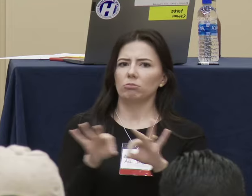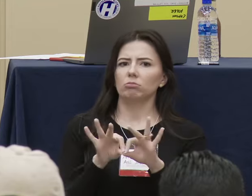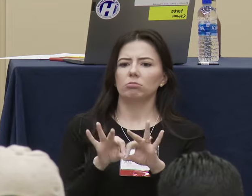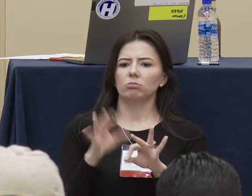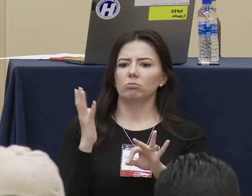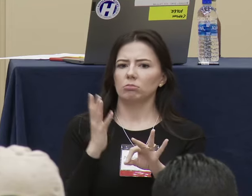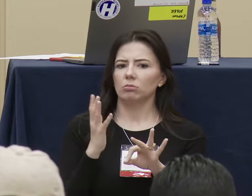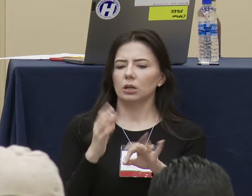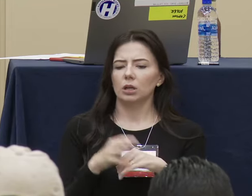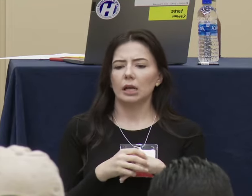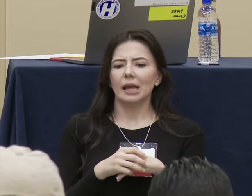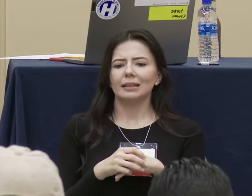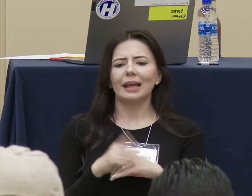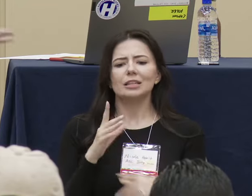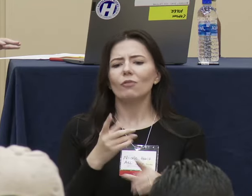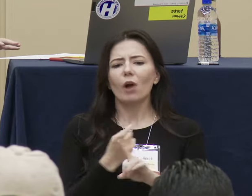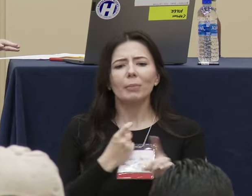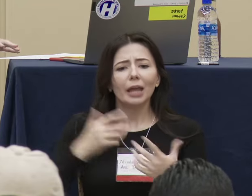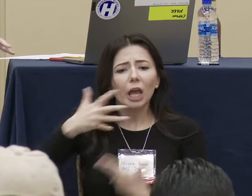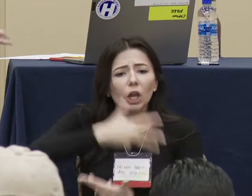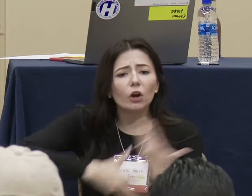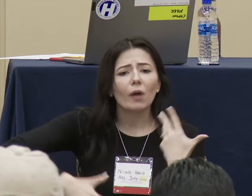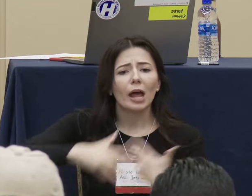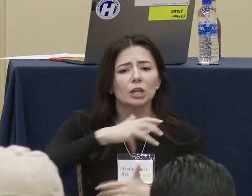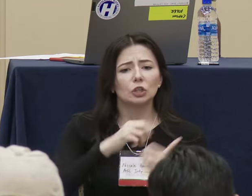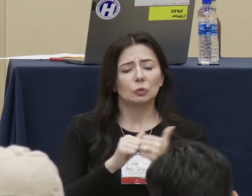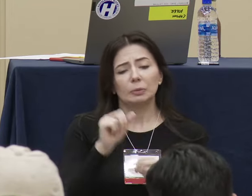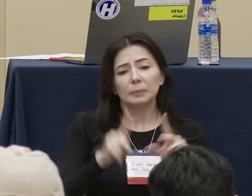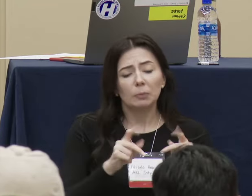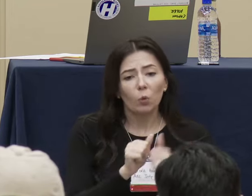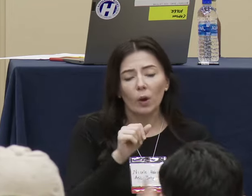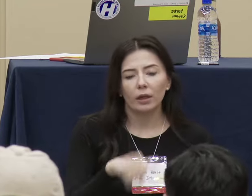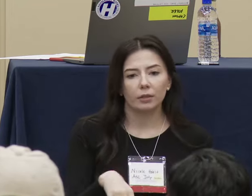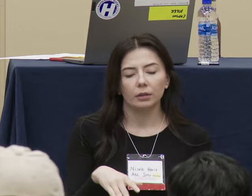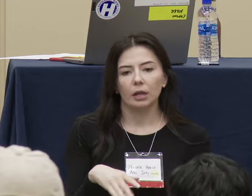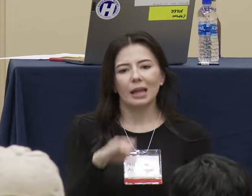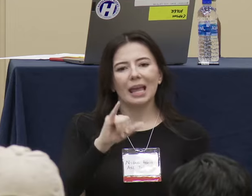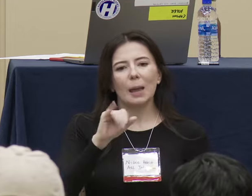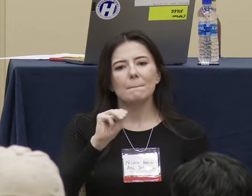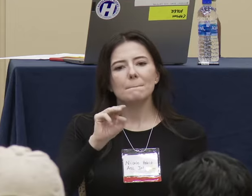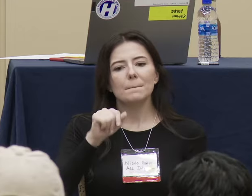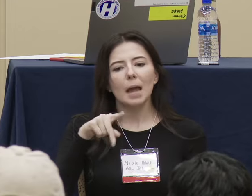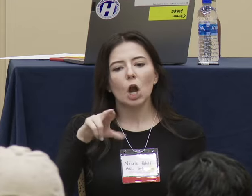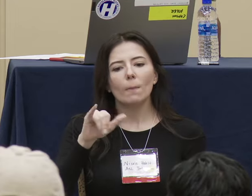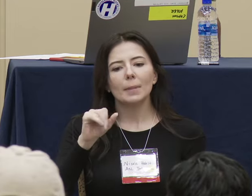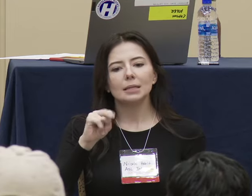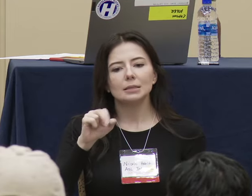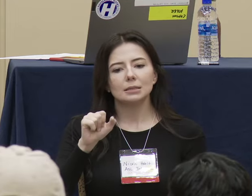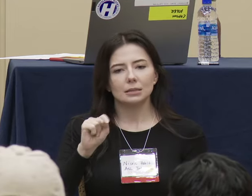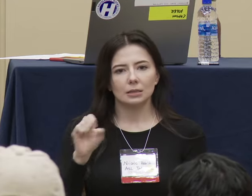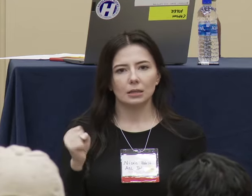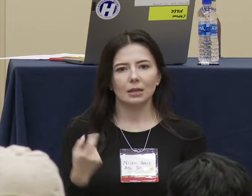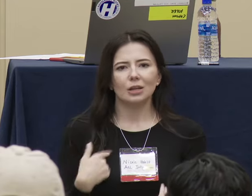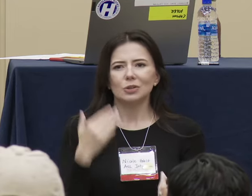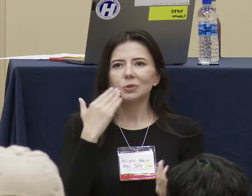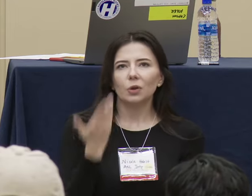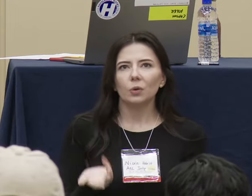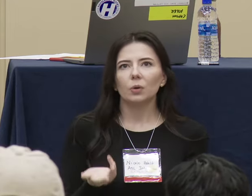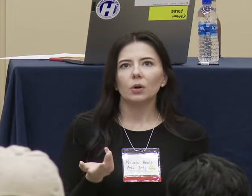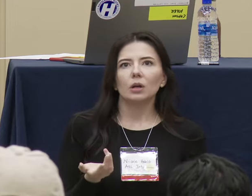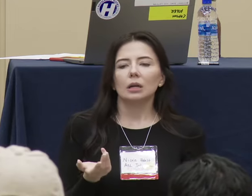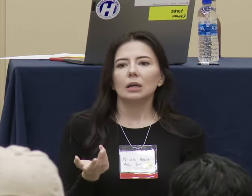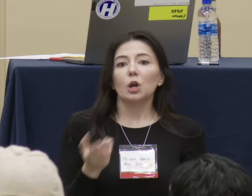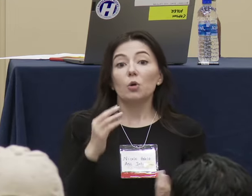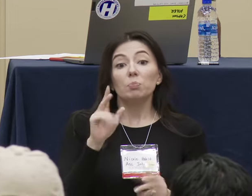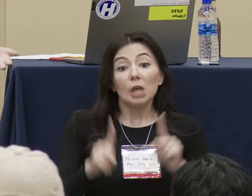from interaction with the environment. People have impairments, which are also, by the way, not necessarily deficit-driven and all that. But people